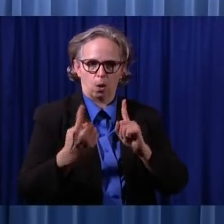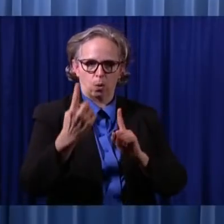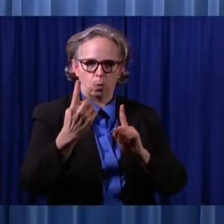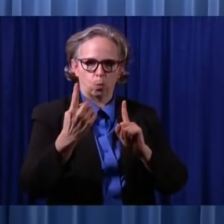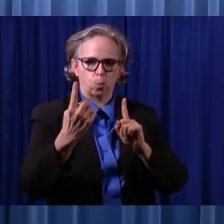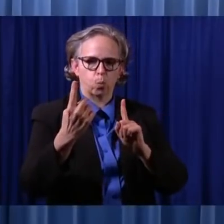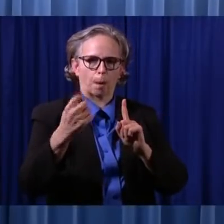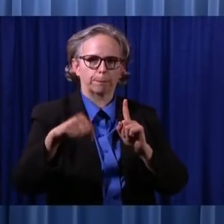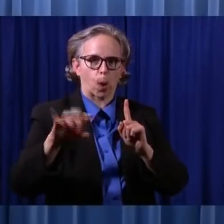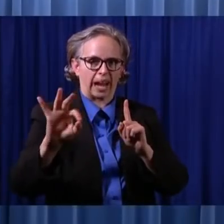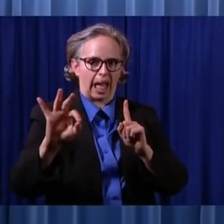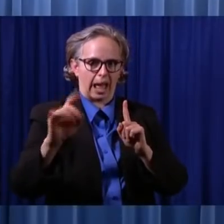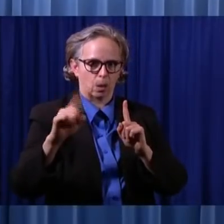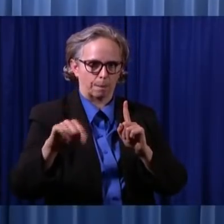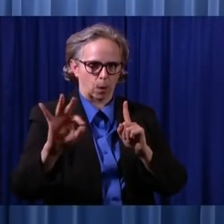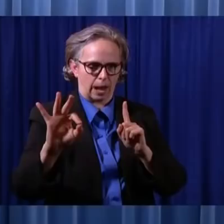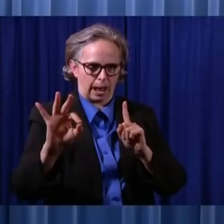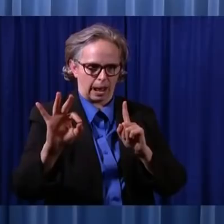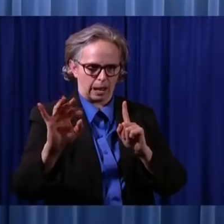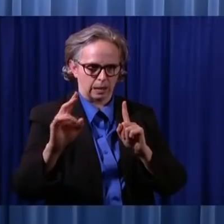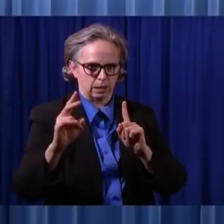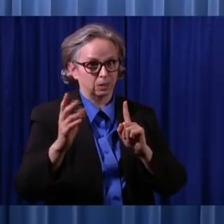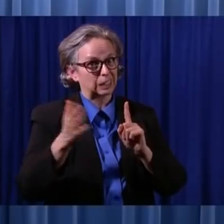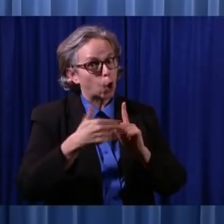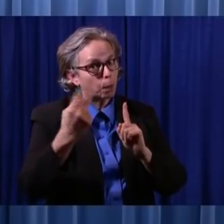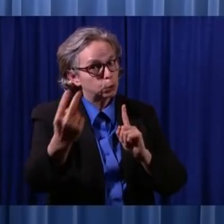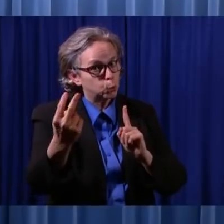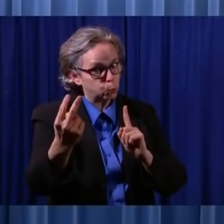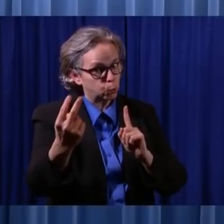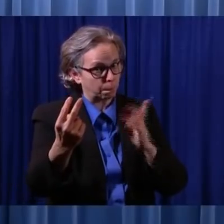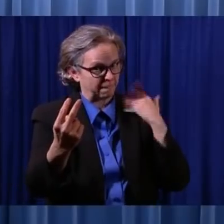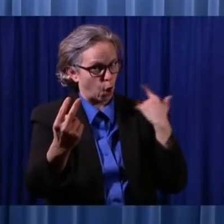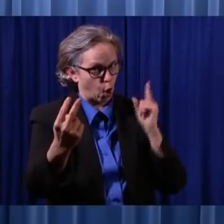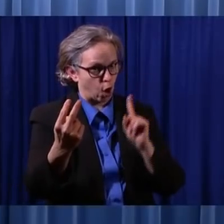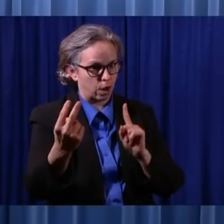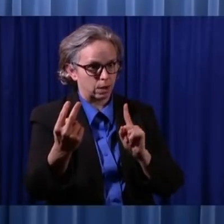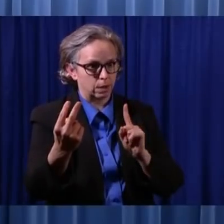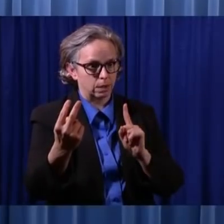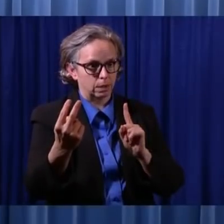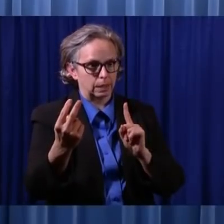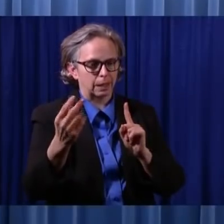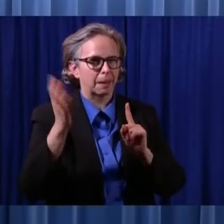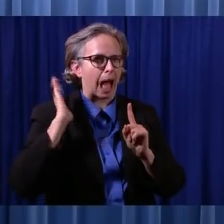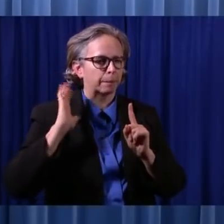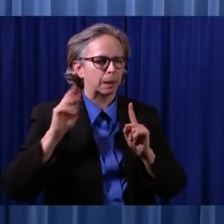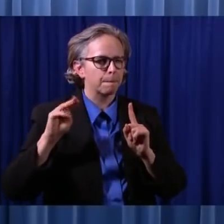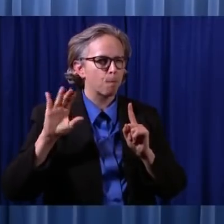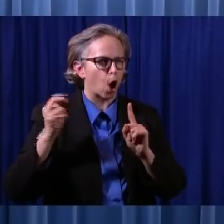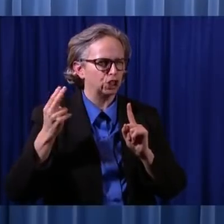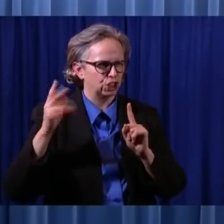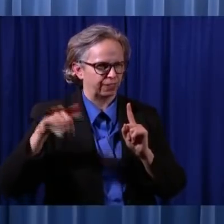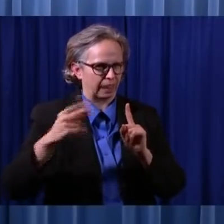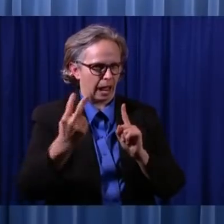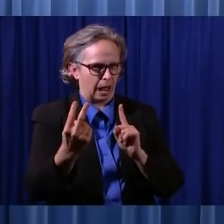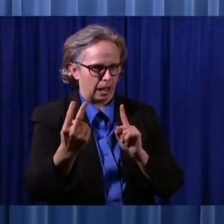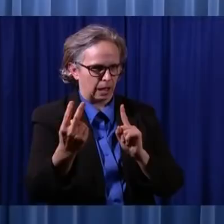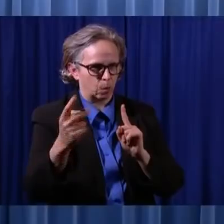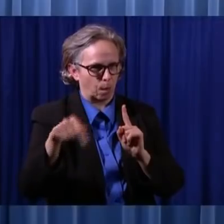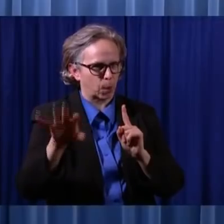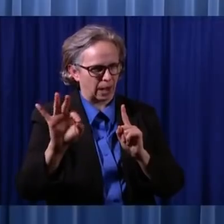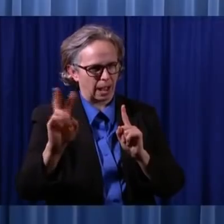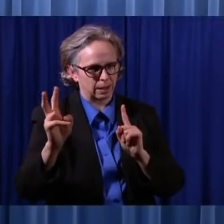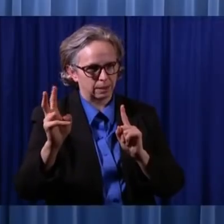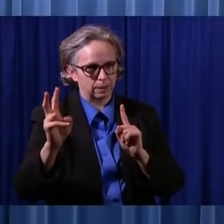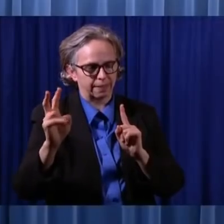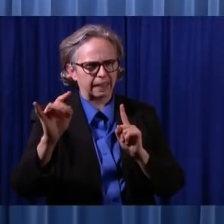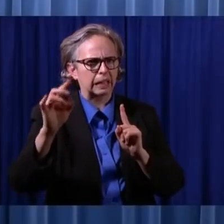infecting close to 2 people. That happened in March. It got down, it